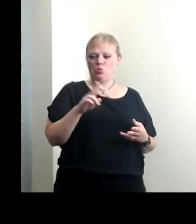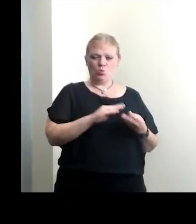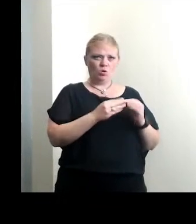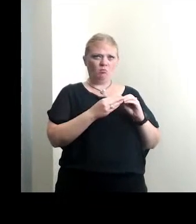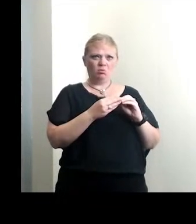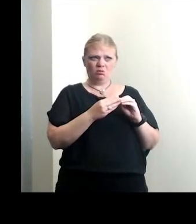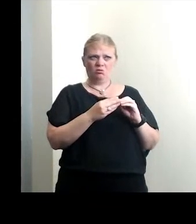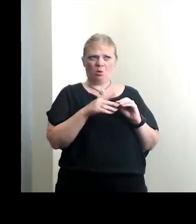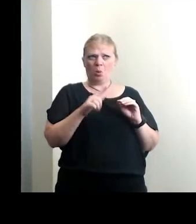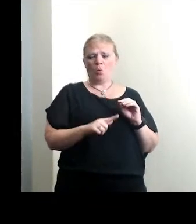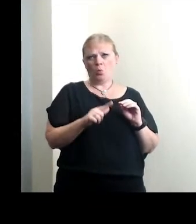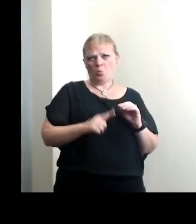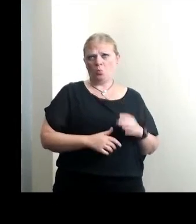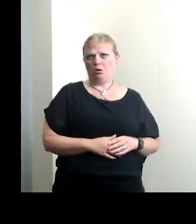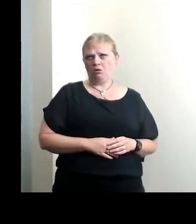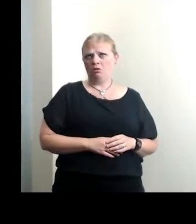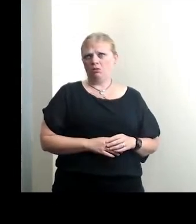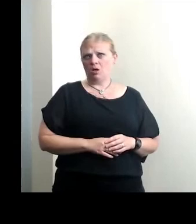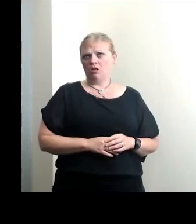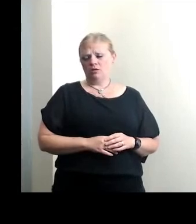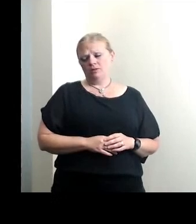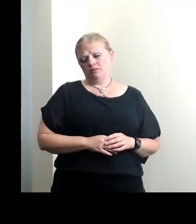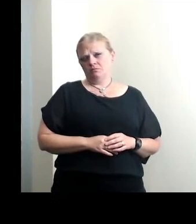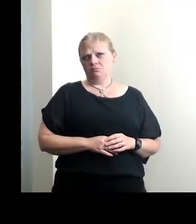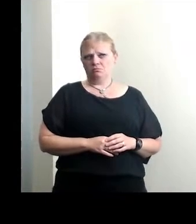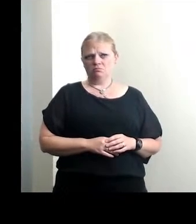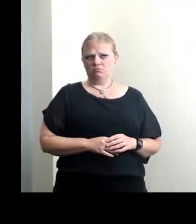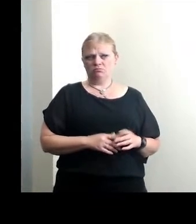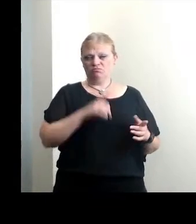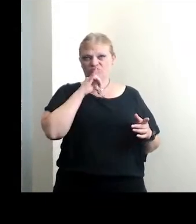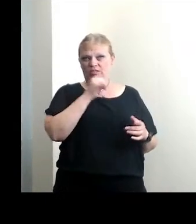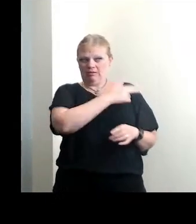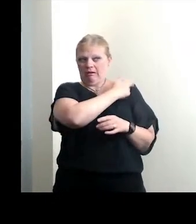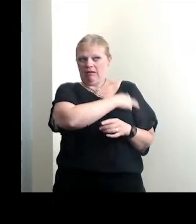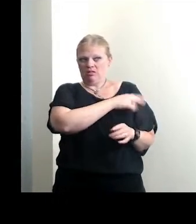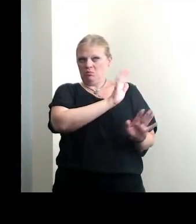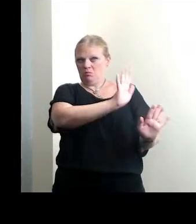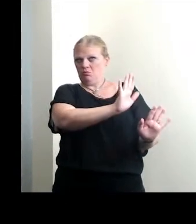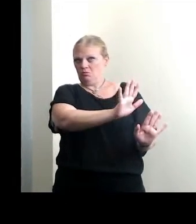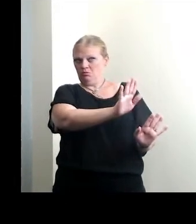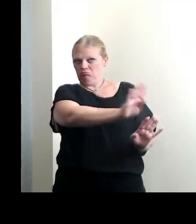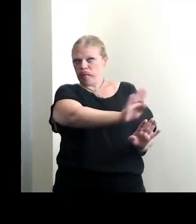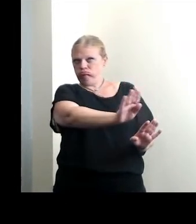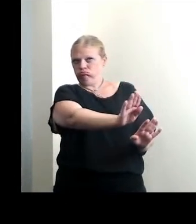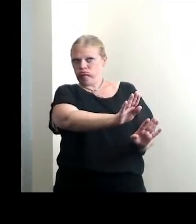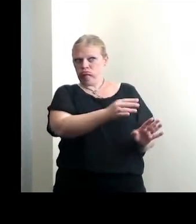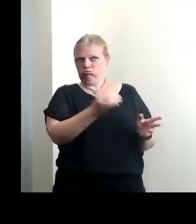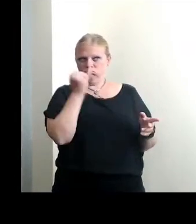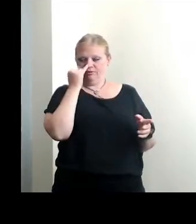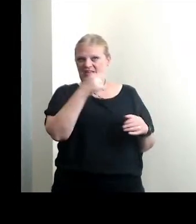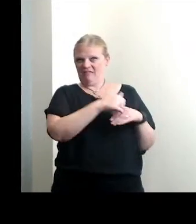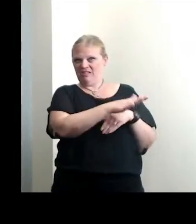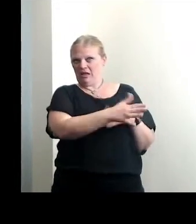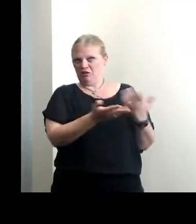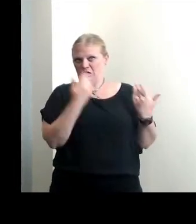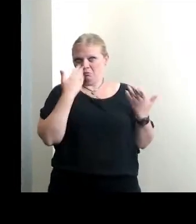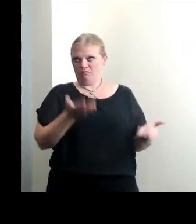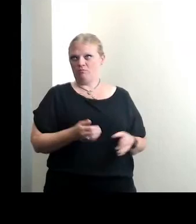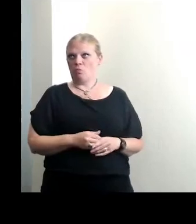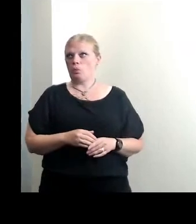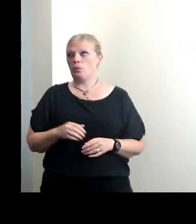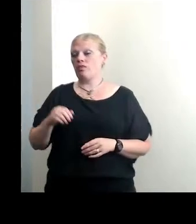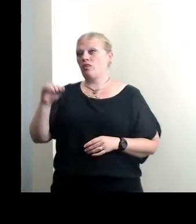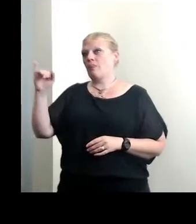are very, very low, but I would leave it up to the hospitals to answer if they've actually sent anything out.